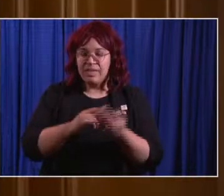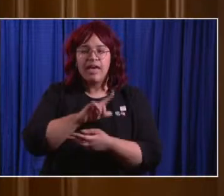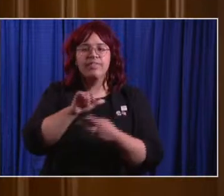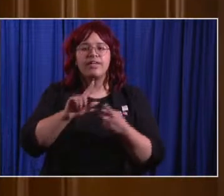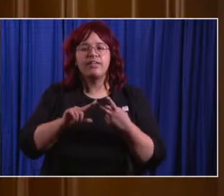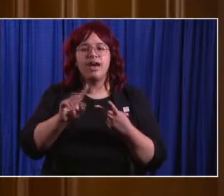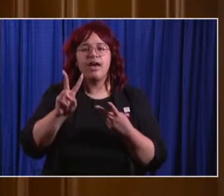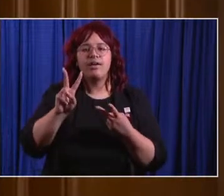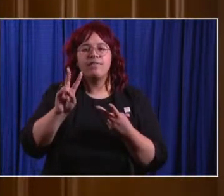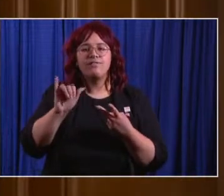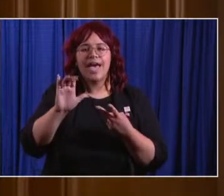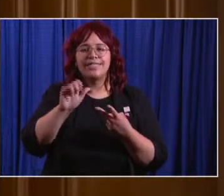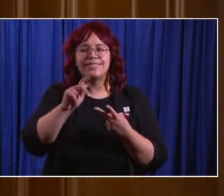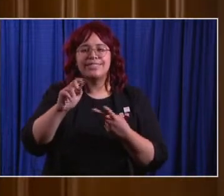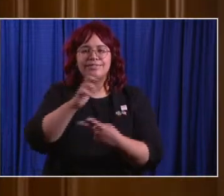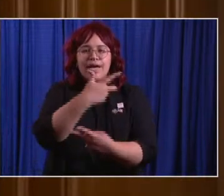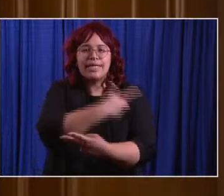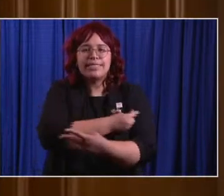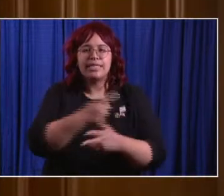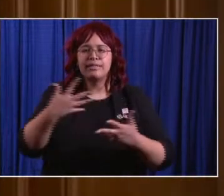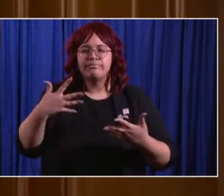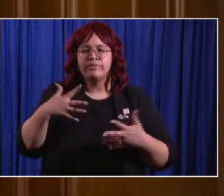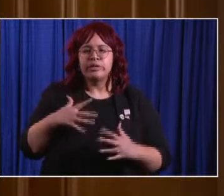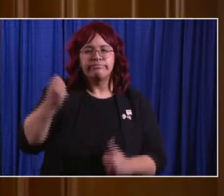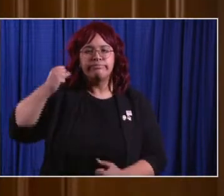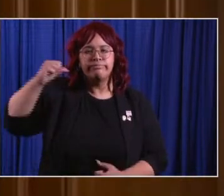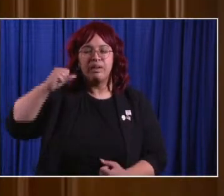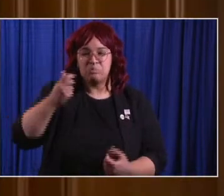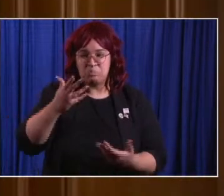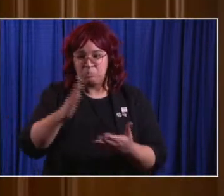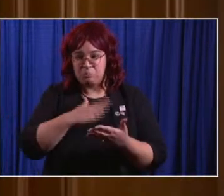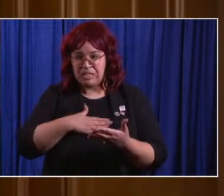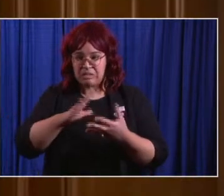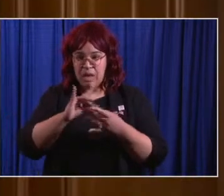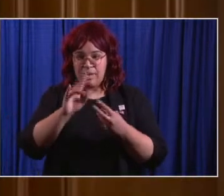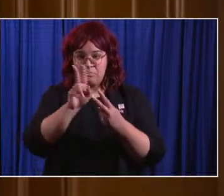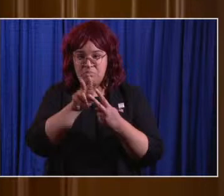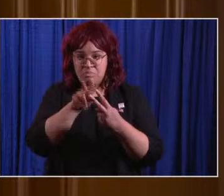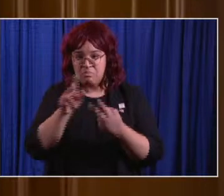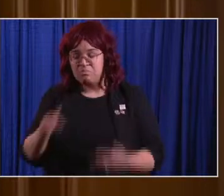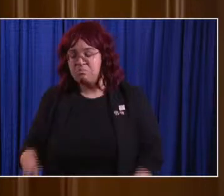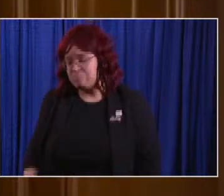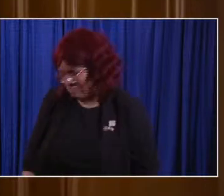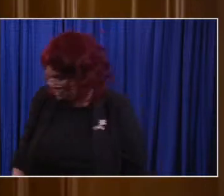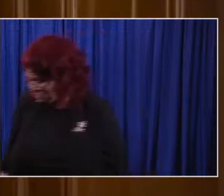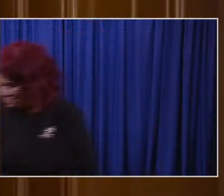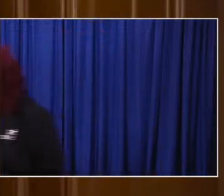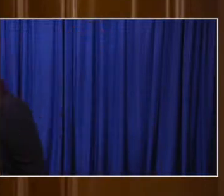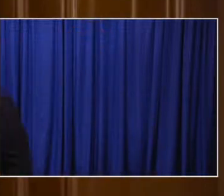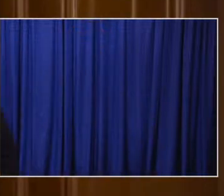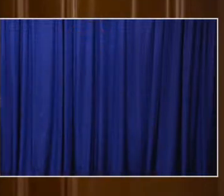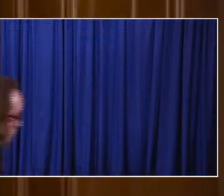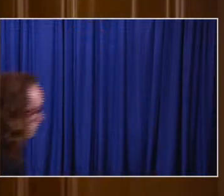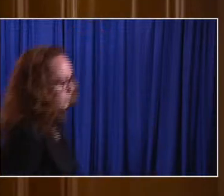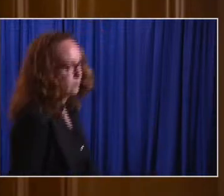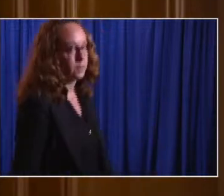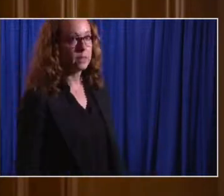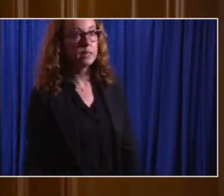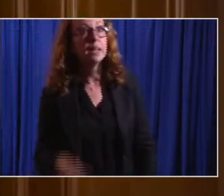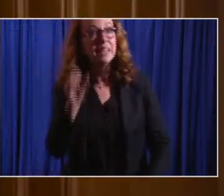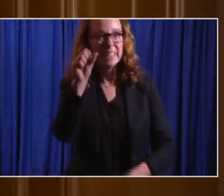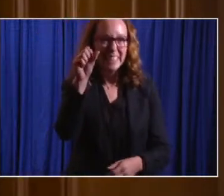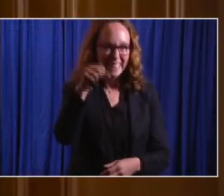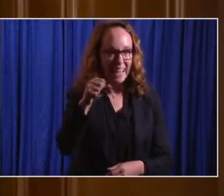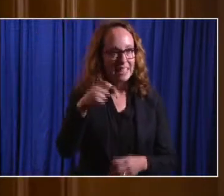Well, yes, I read the article, and I'm going to let Dr. Vanderhoff take a first shot at that. No, he's